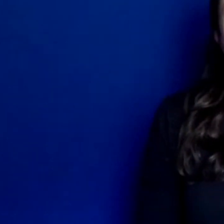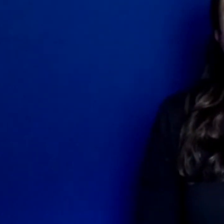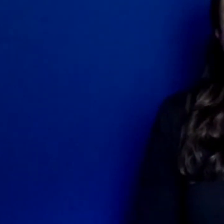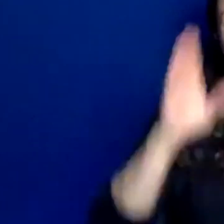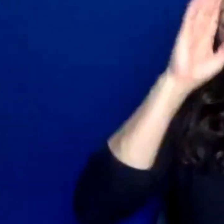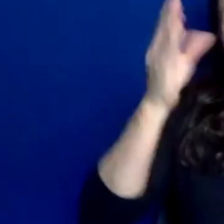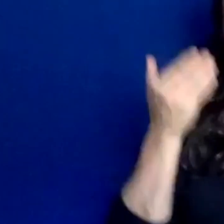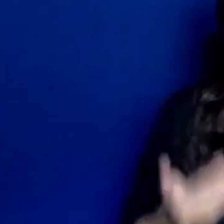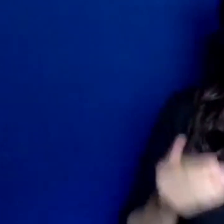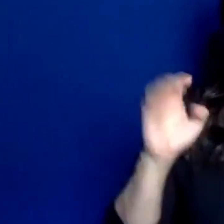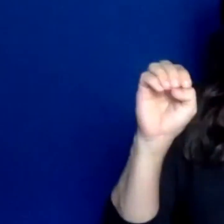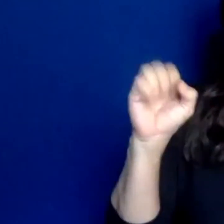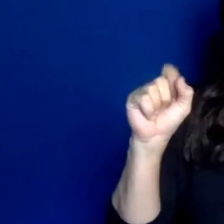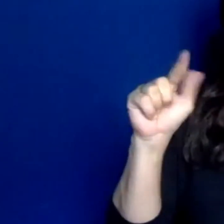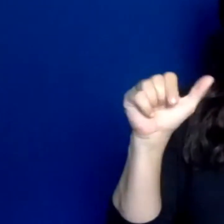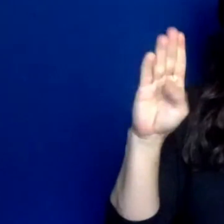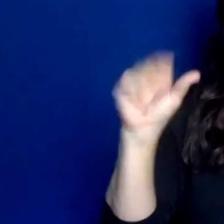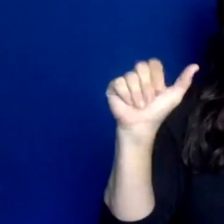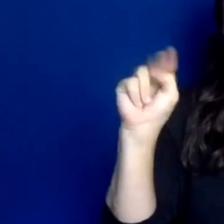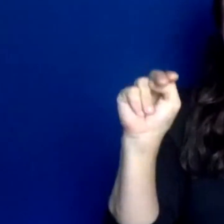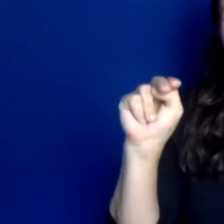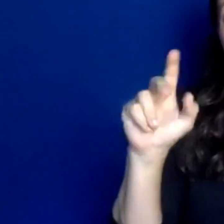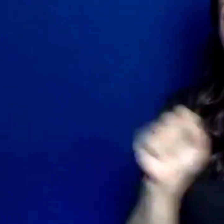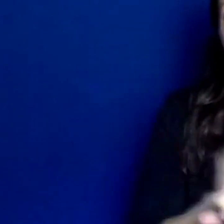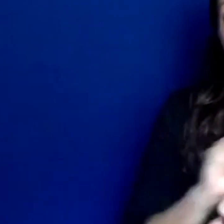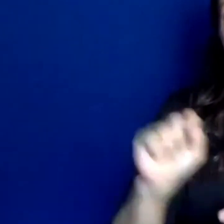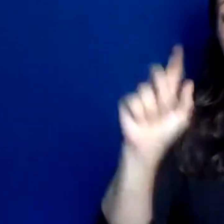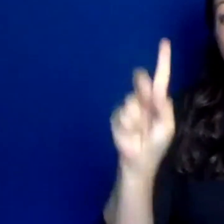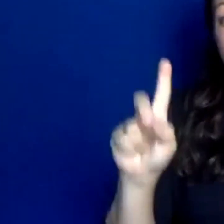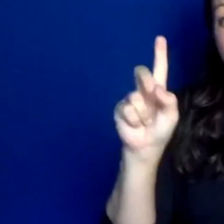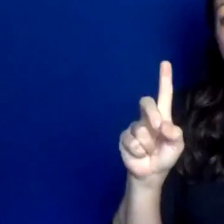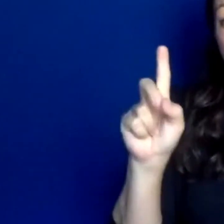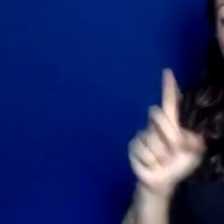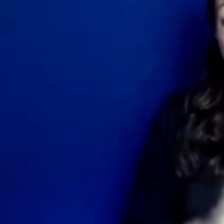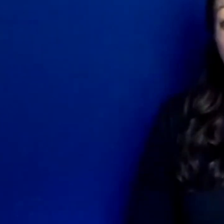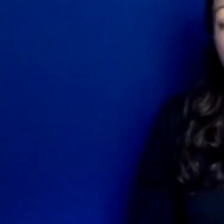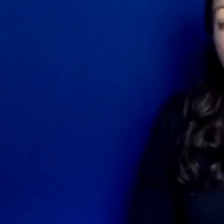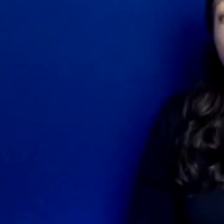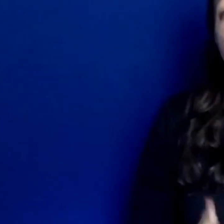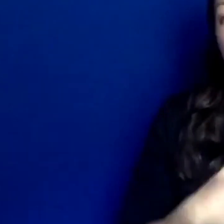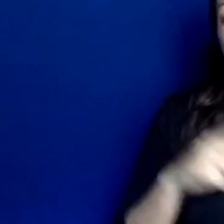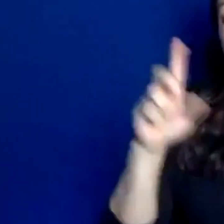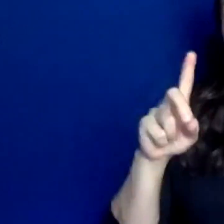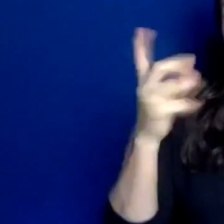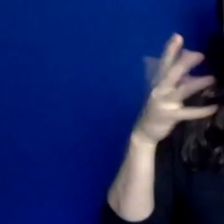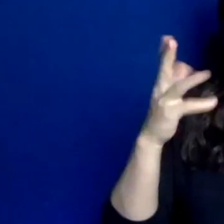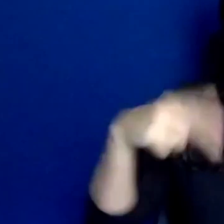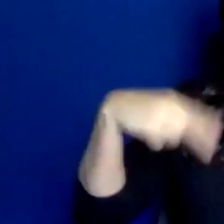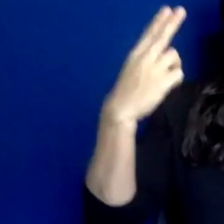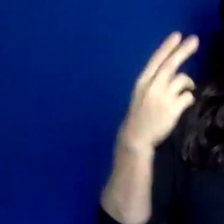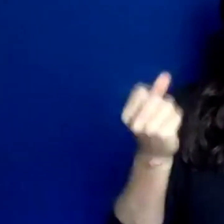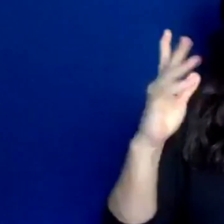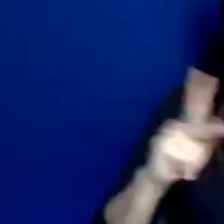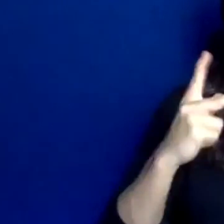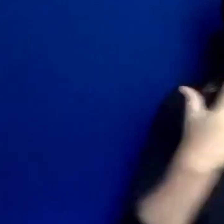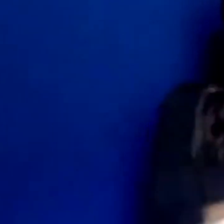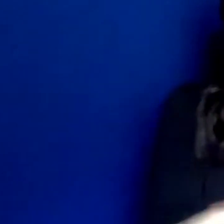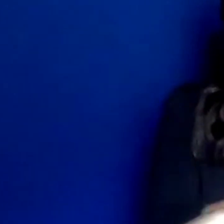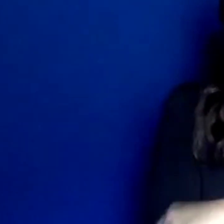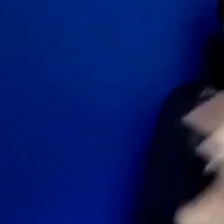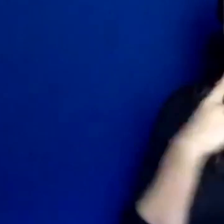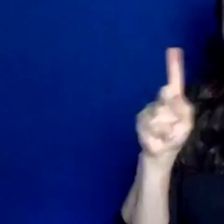Hi, this is Esteban Hernandez over at Denver, right? So Denver has a relatively high vaccination rate. So I was curious, can